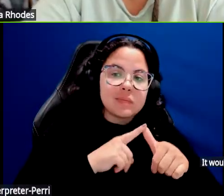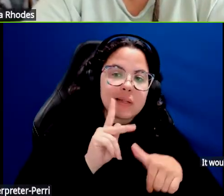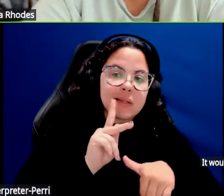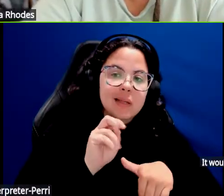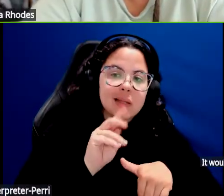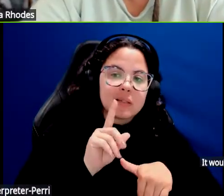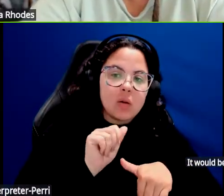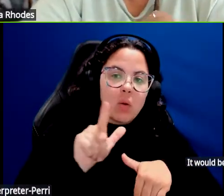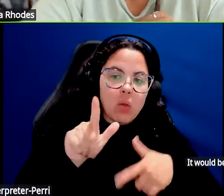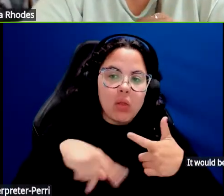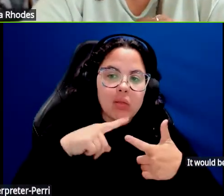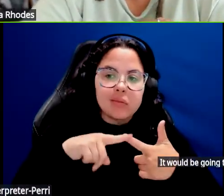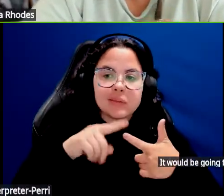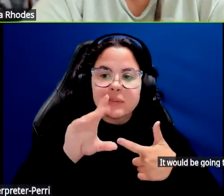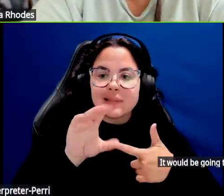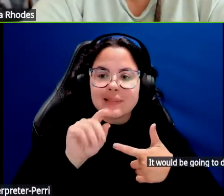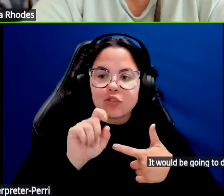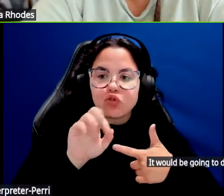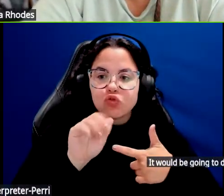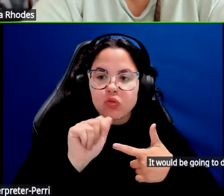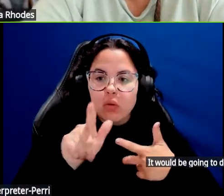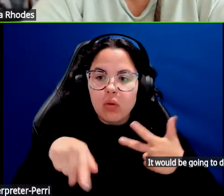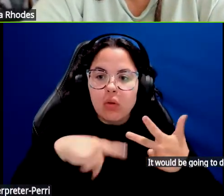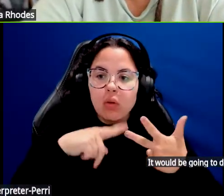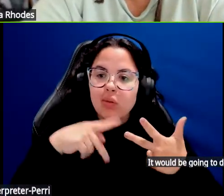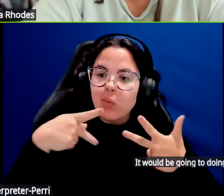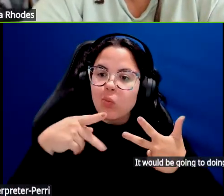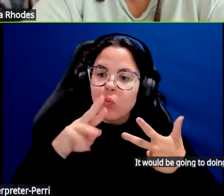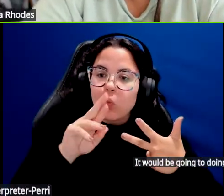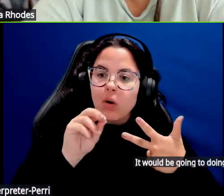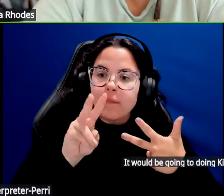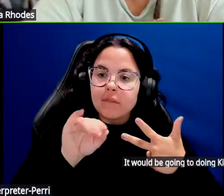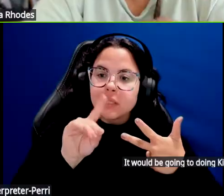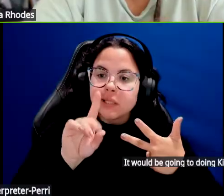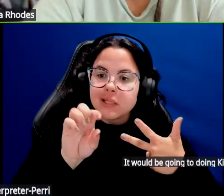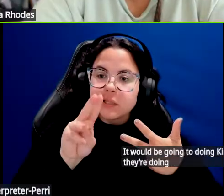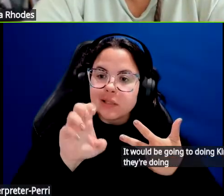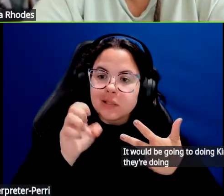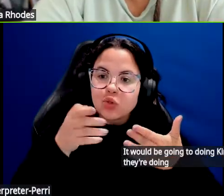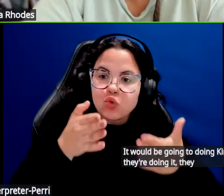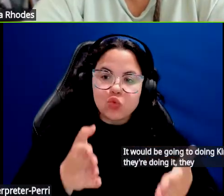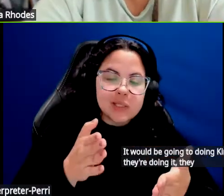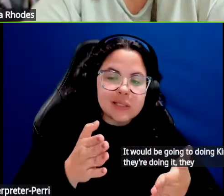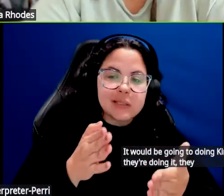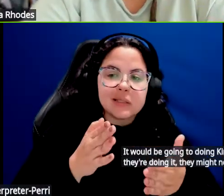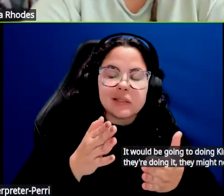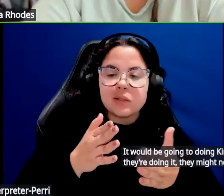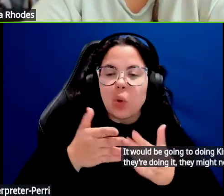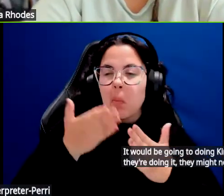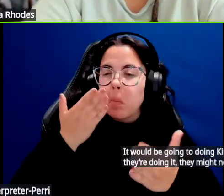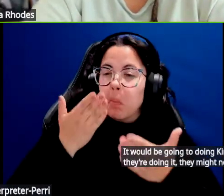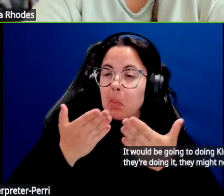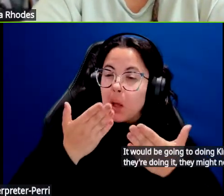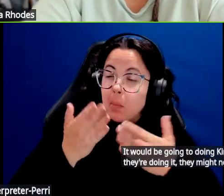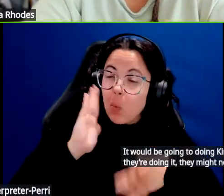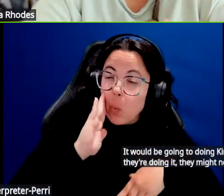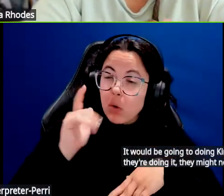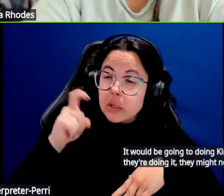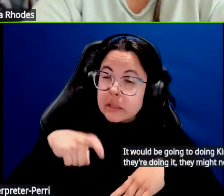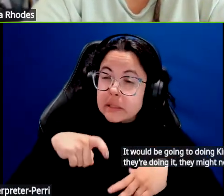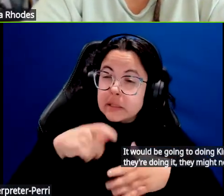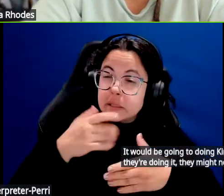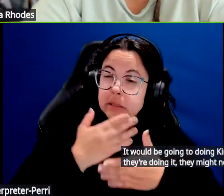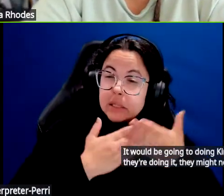and Providence Street. And so when they're doing it, they might need some